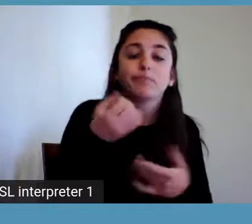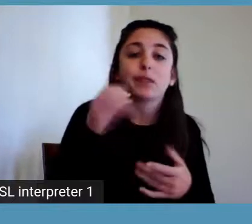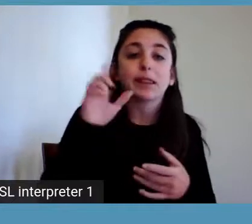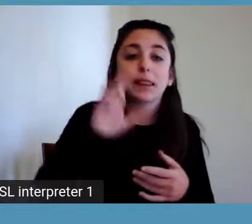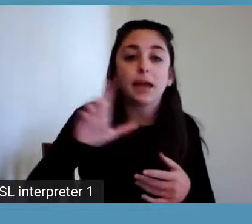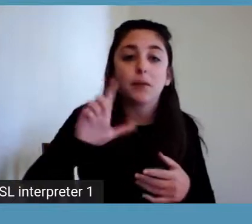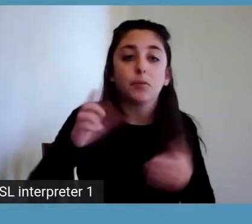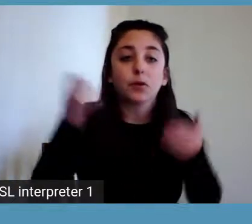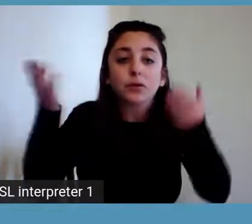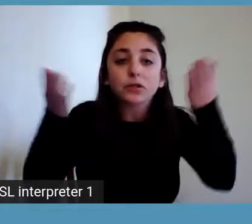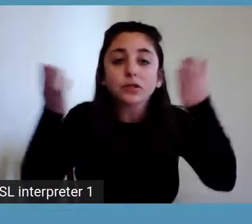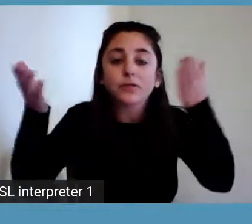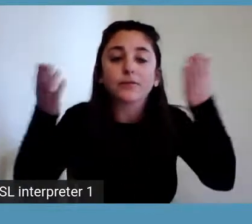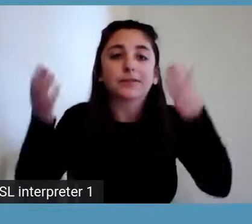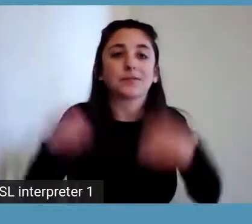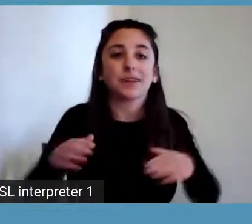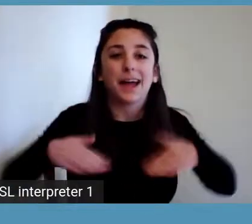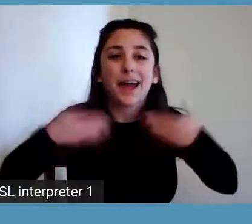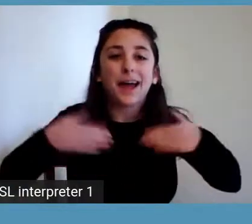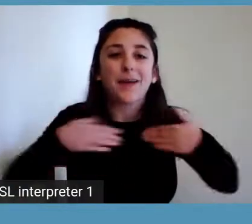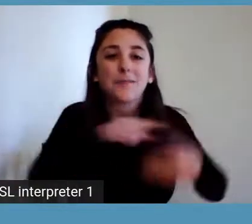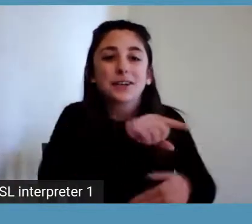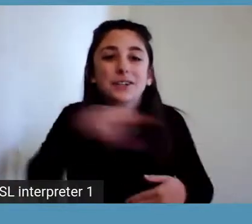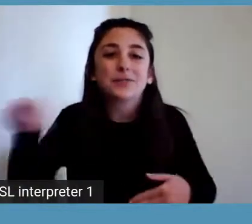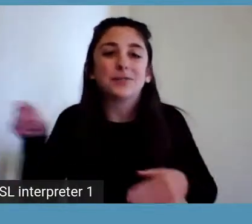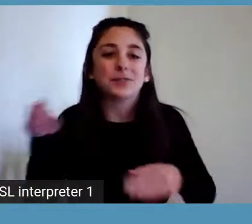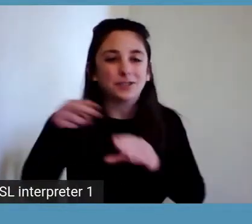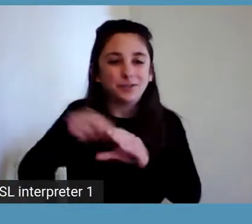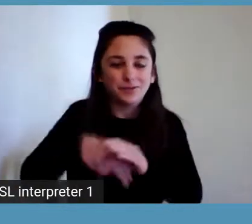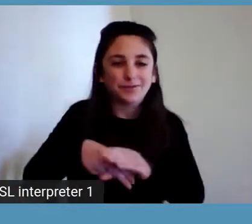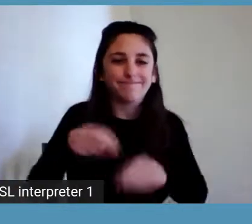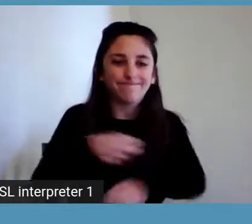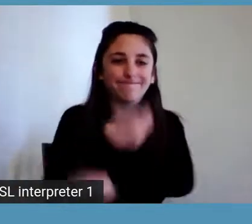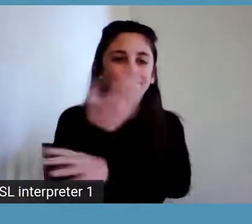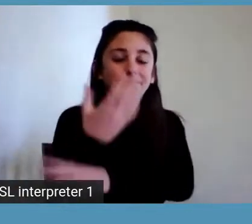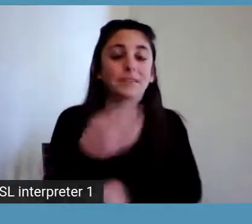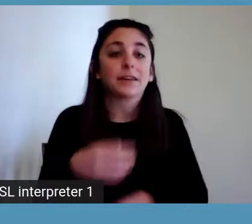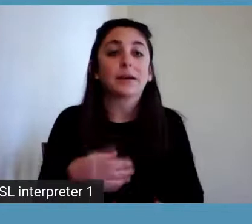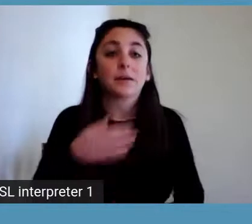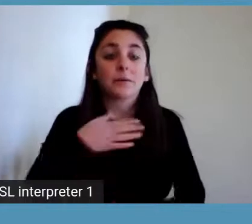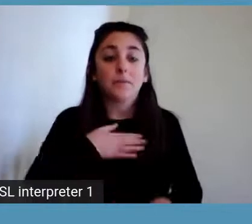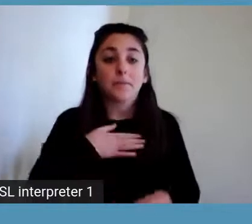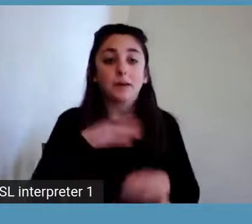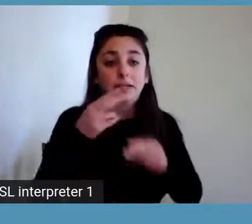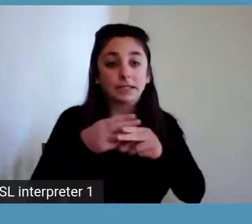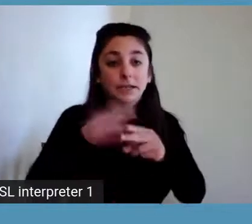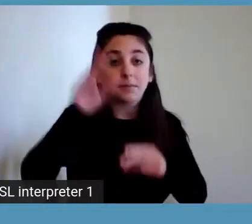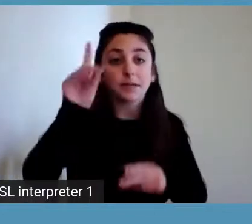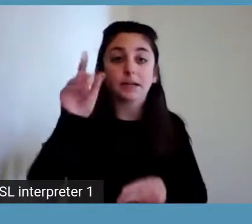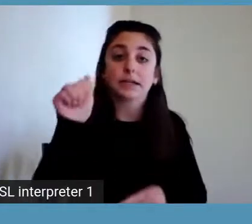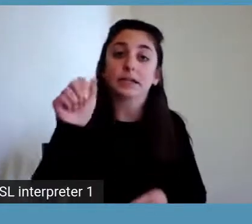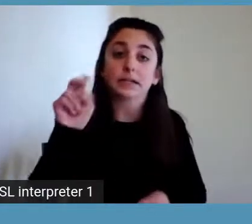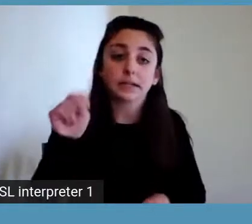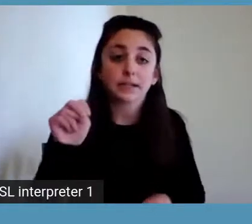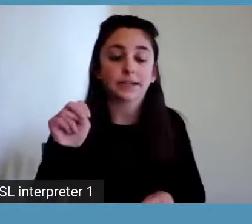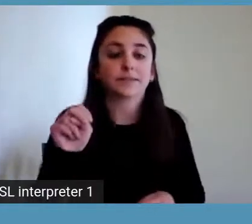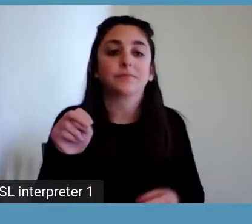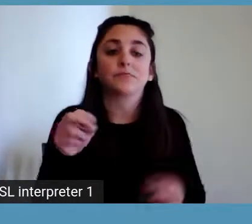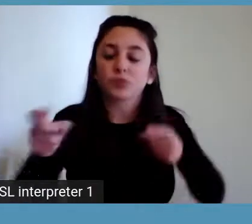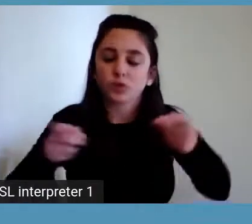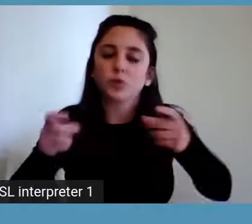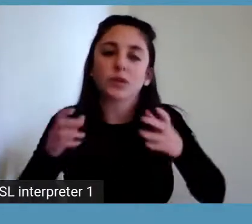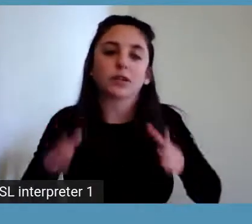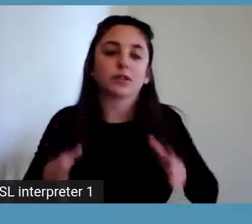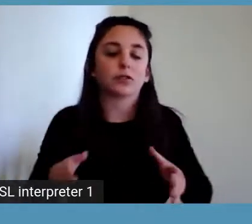and we are delighted to have you with us here today. My name is Dan Yeager, and I'm the Executive Director of the New England Museum Association, and I'll be